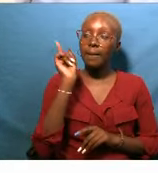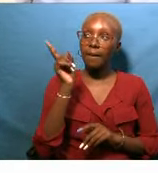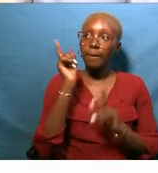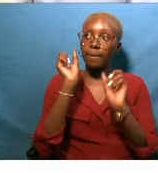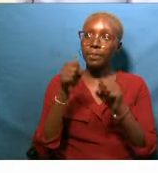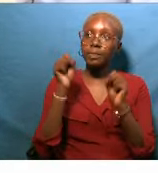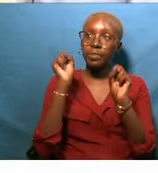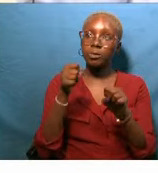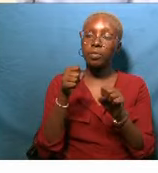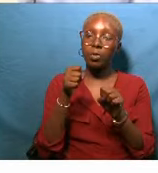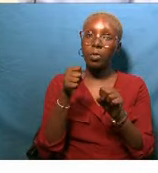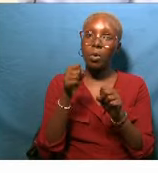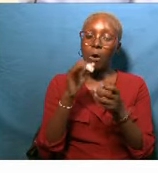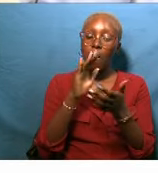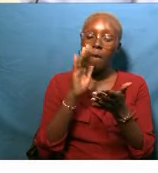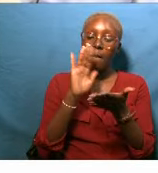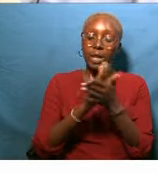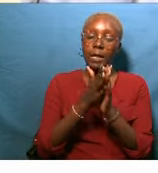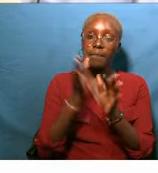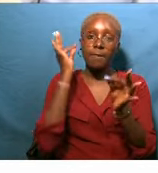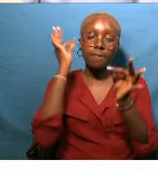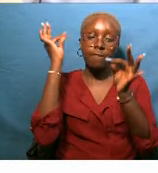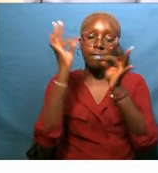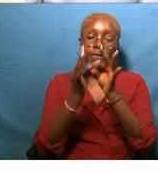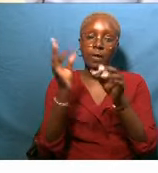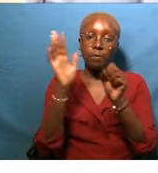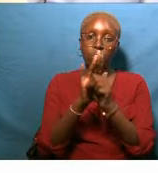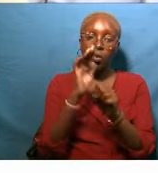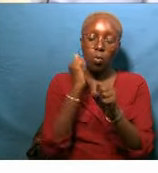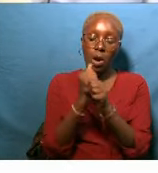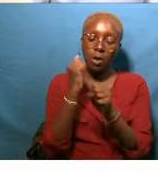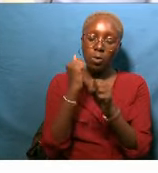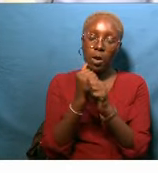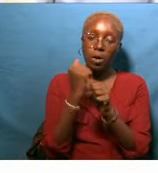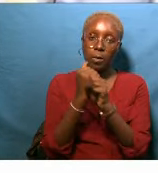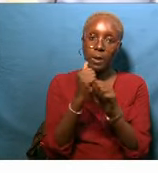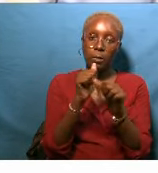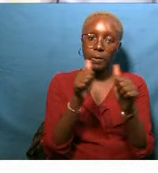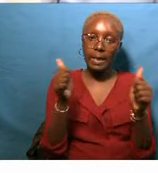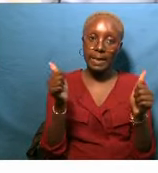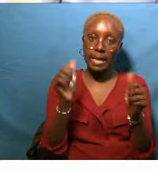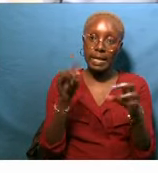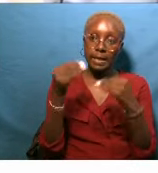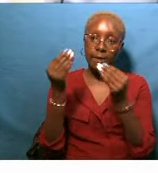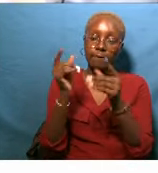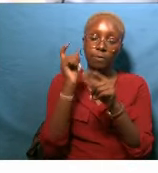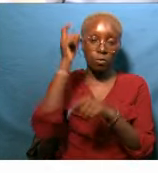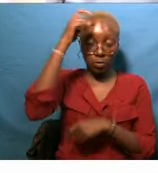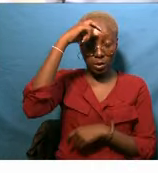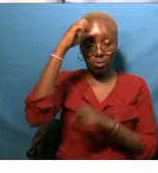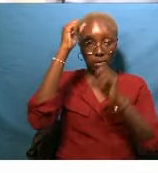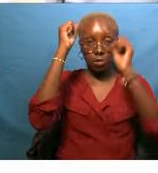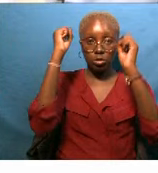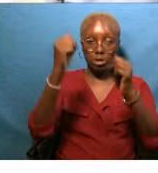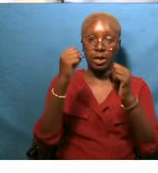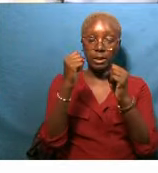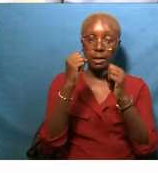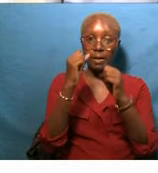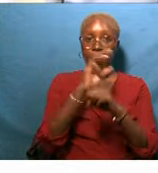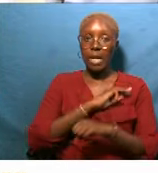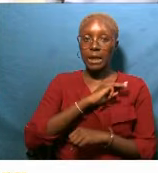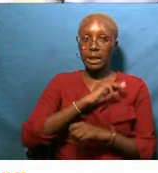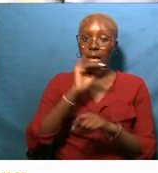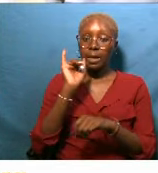fulfill faithfully the duties of his office. Grant him wisdom, strength, and compassion, and grant